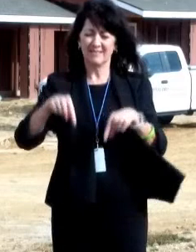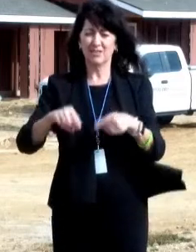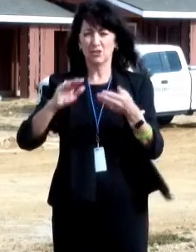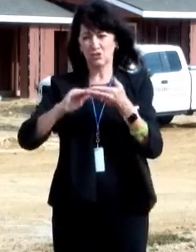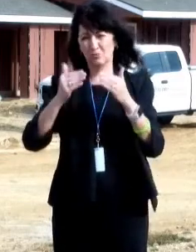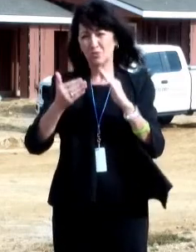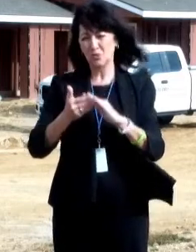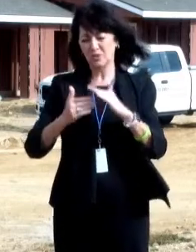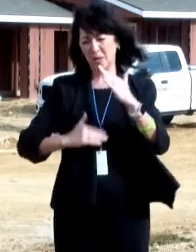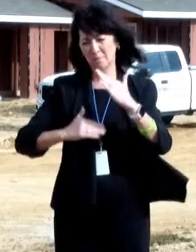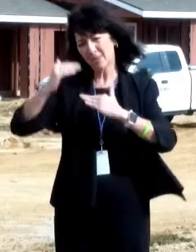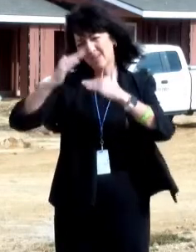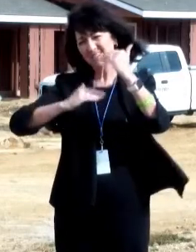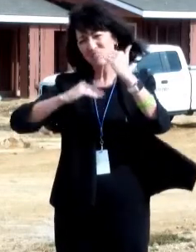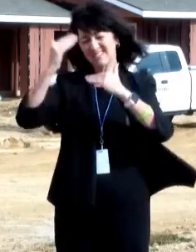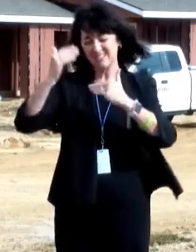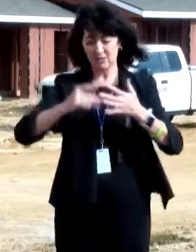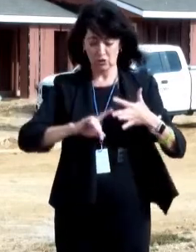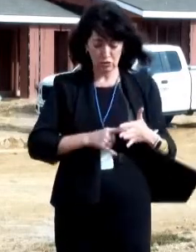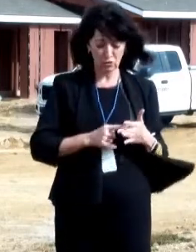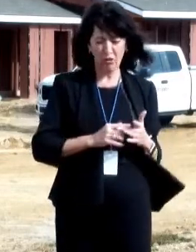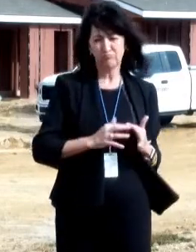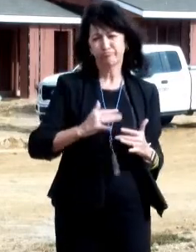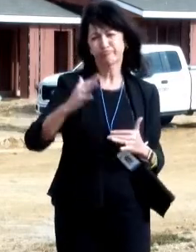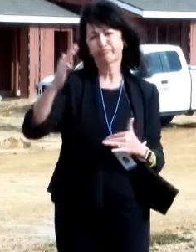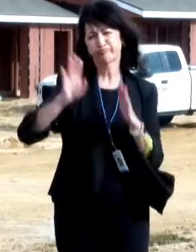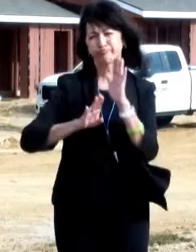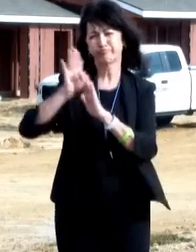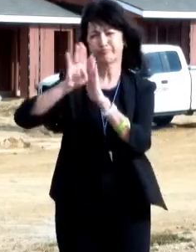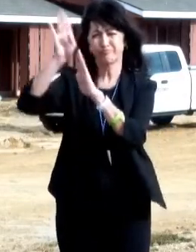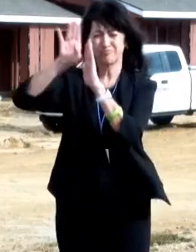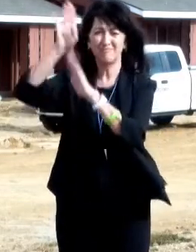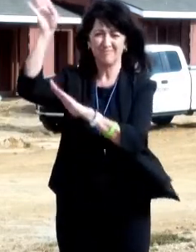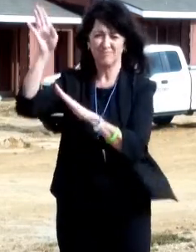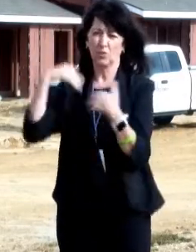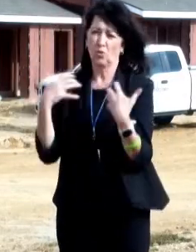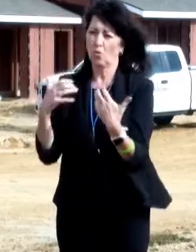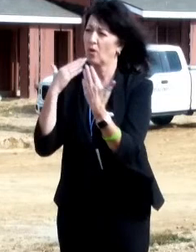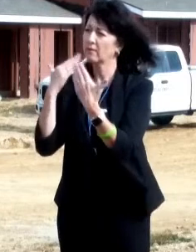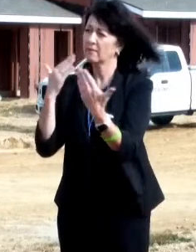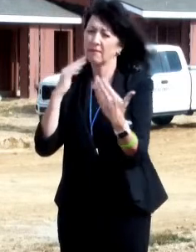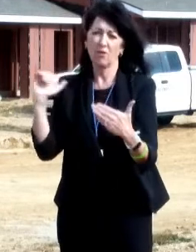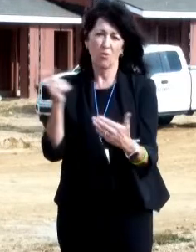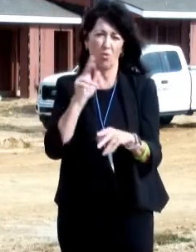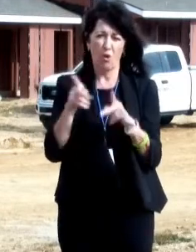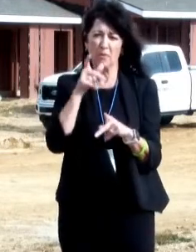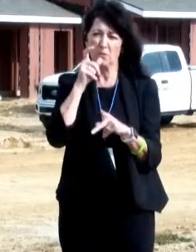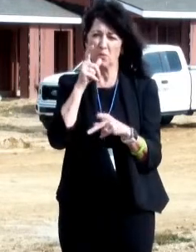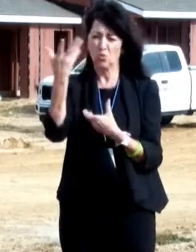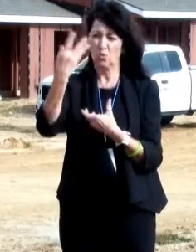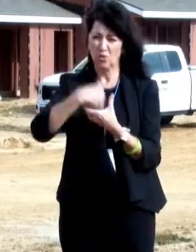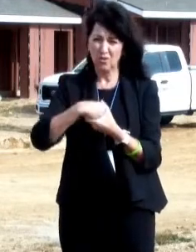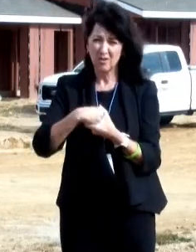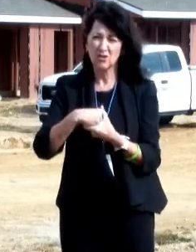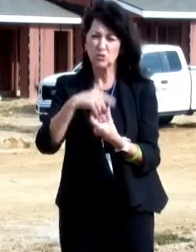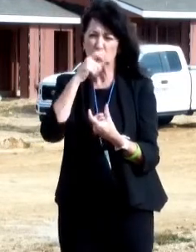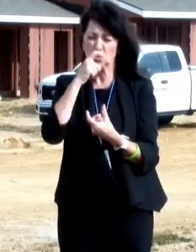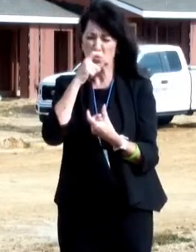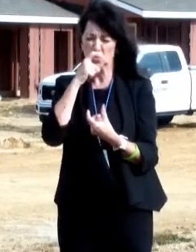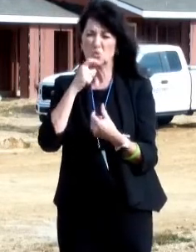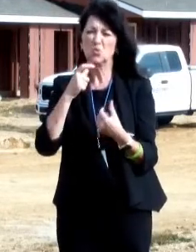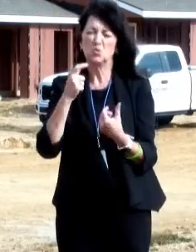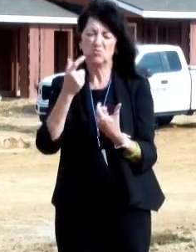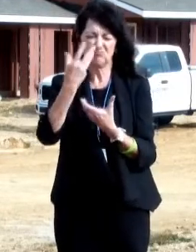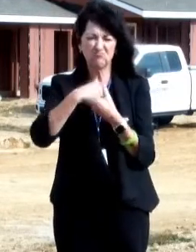Let's give a round of applause to the work team and to everybody here who's built this new foundation and is putting wings